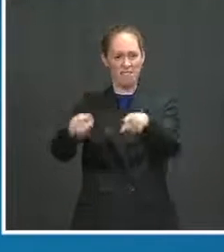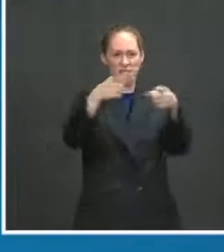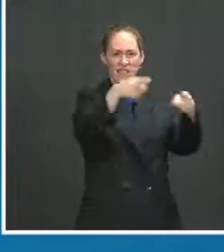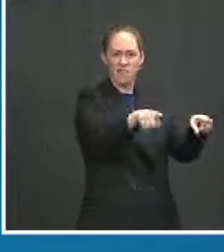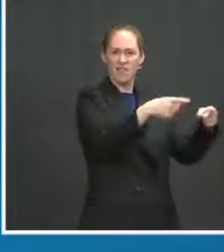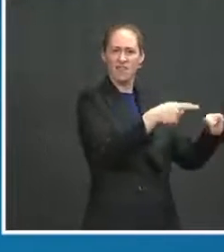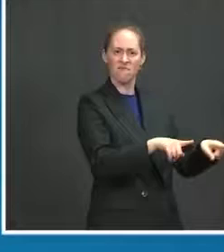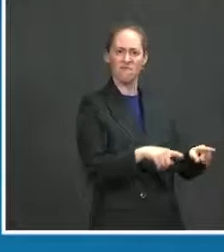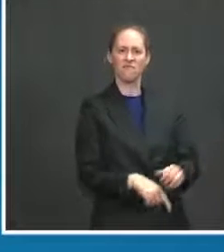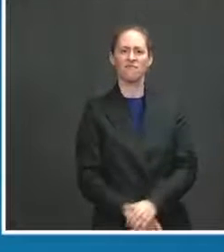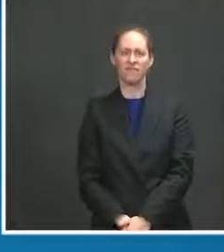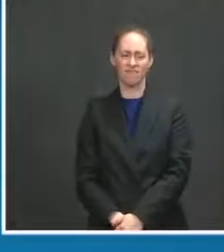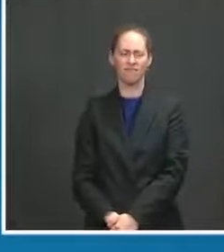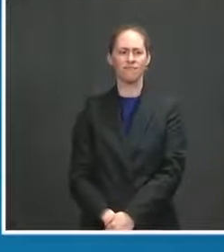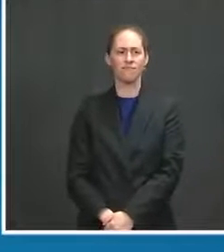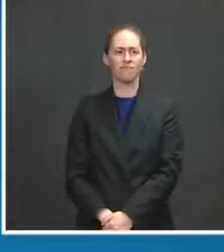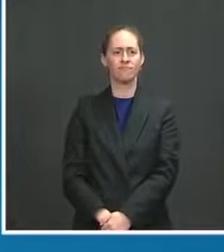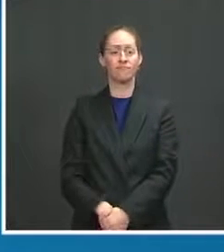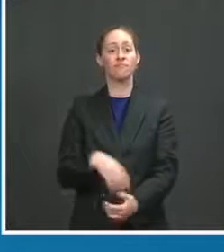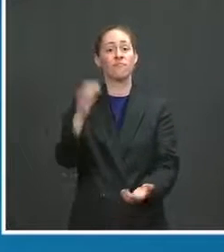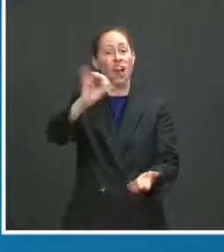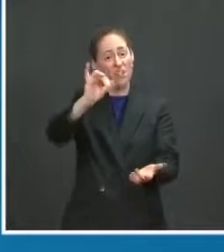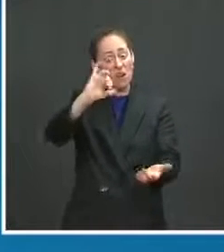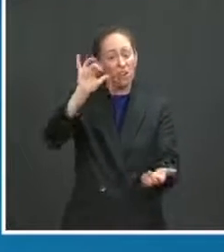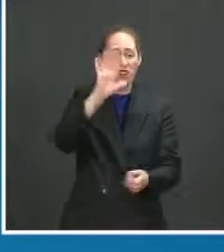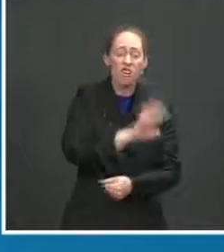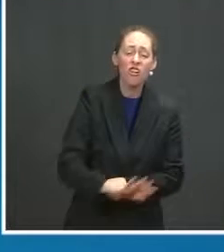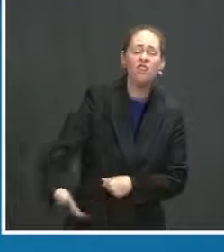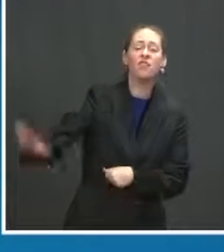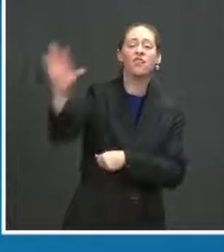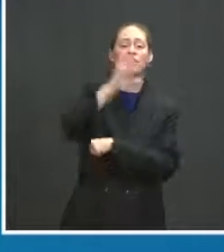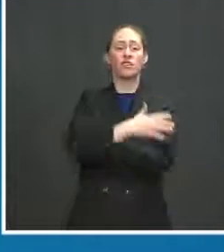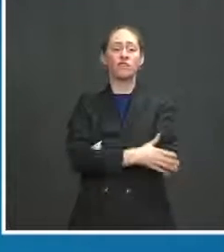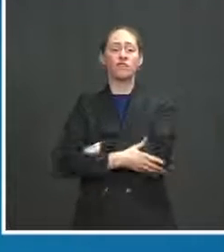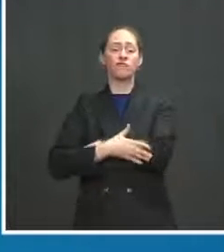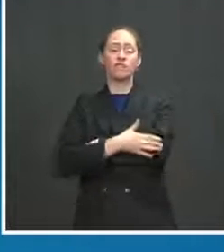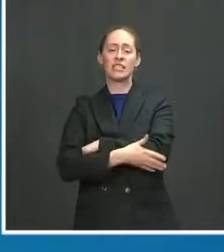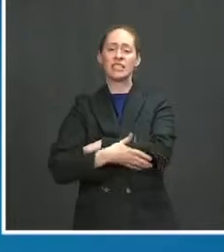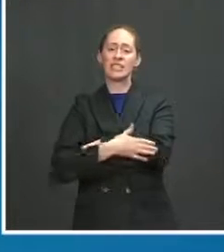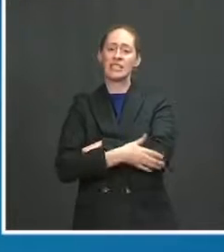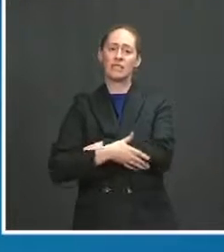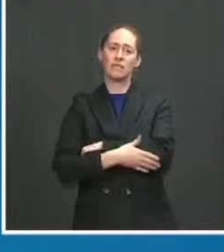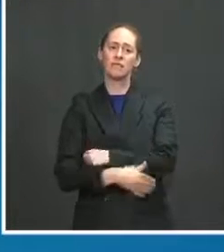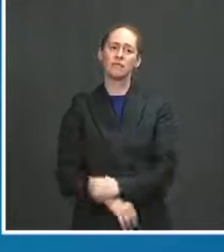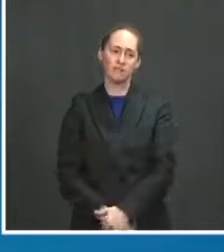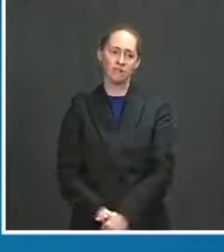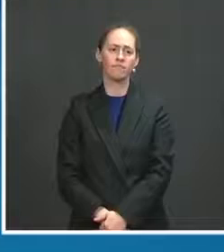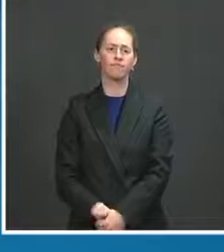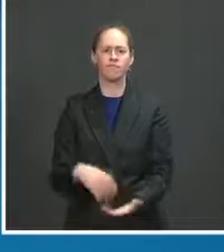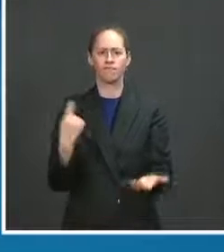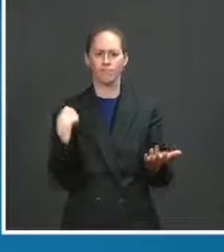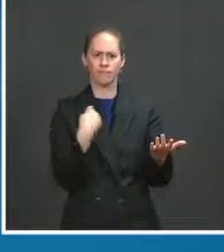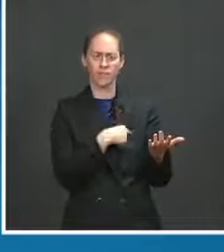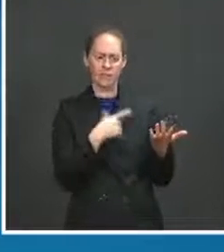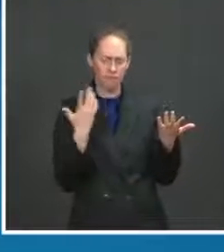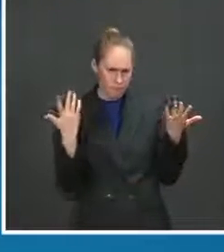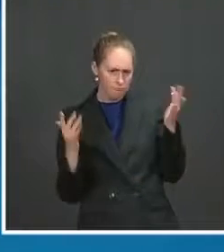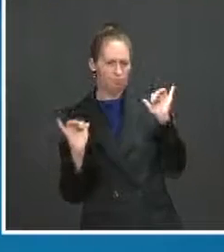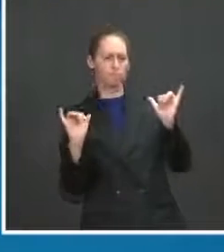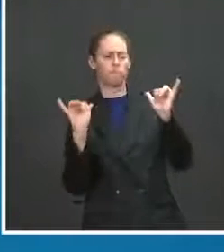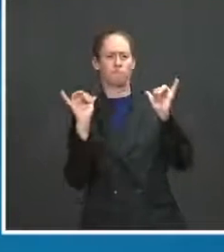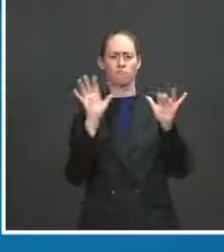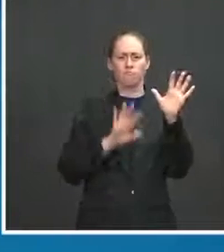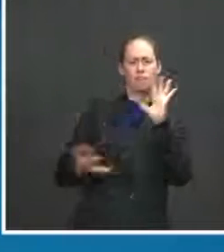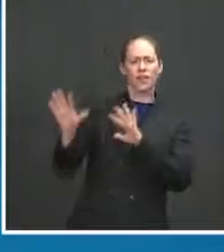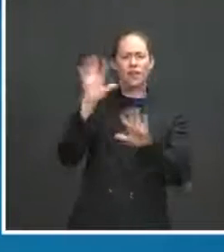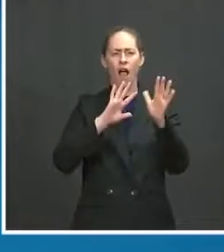nation. It tested our systems, our structures, our very standing in the